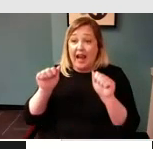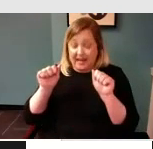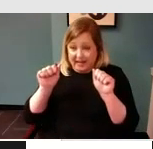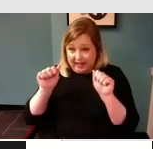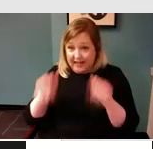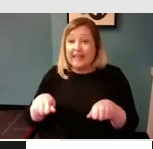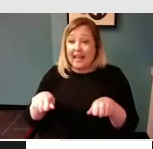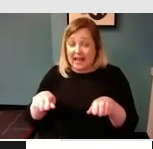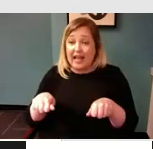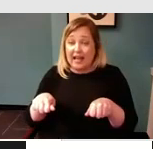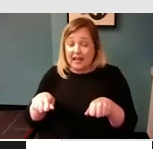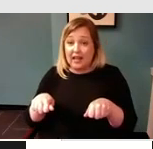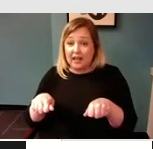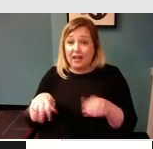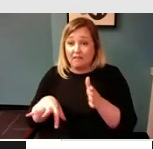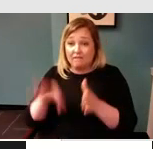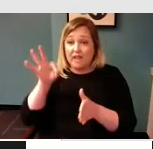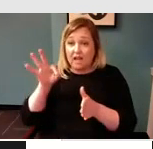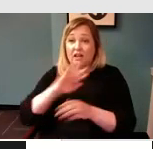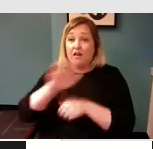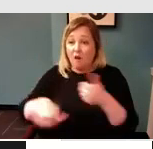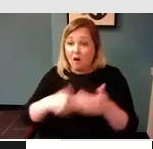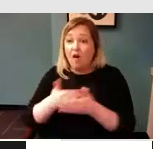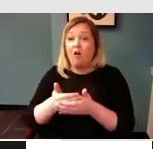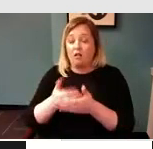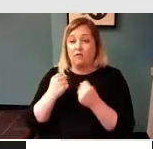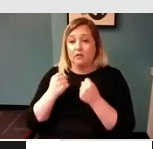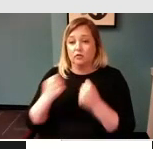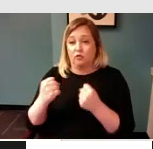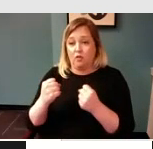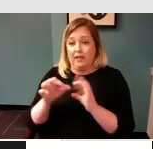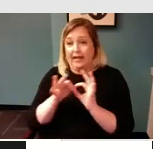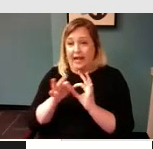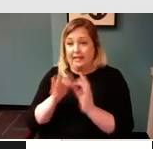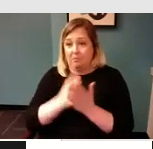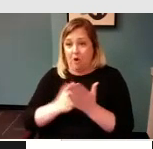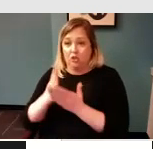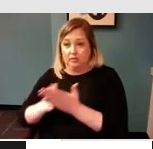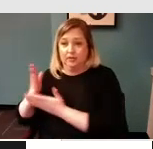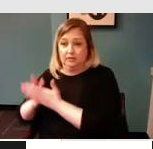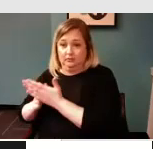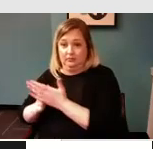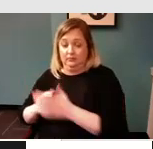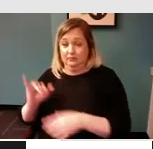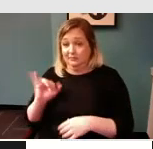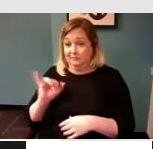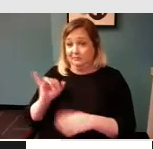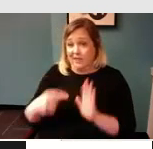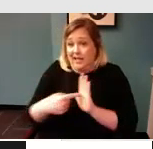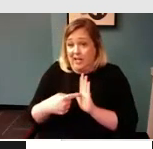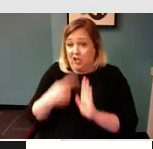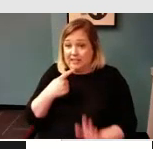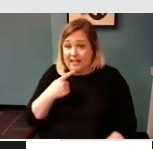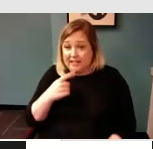connected component, in this case CJFD or HIG. Let's go with CJFD. This is a sink node. If I can figure out that these